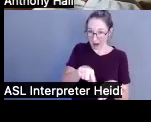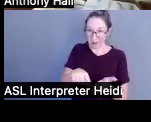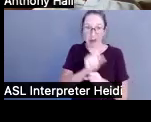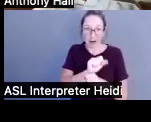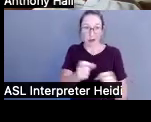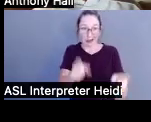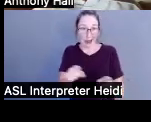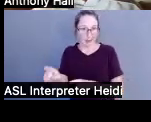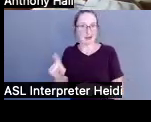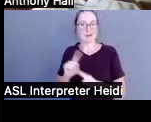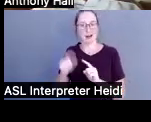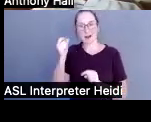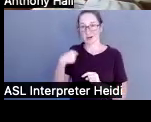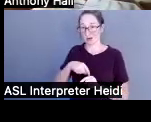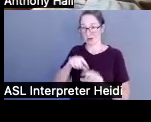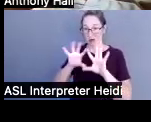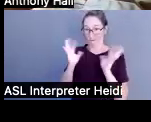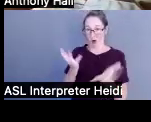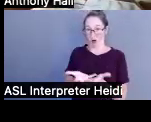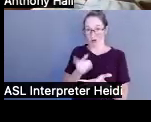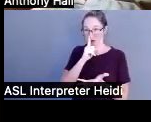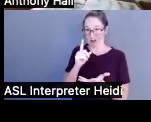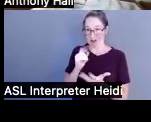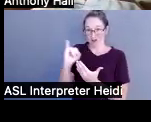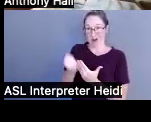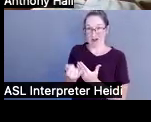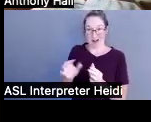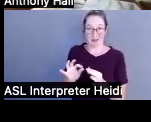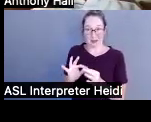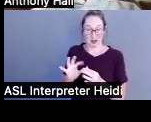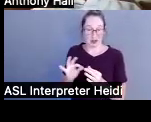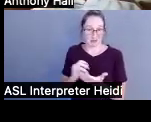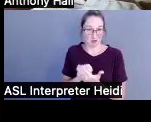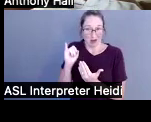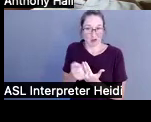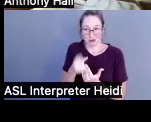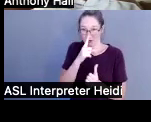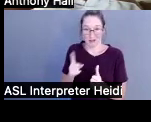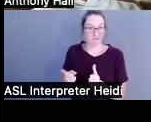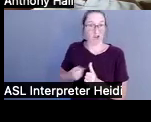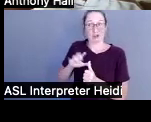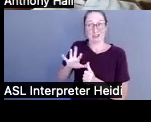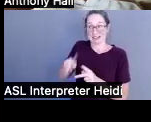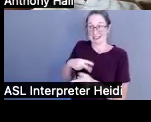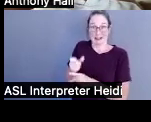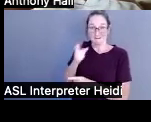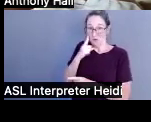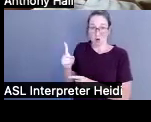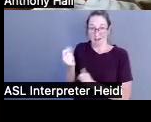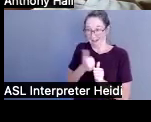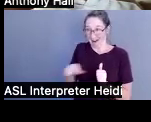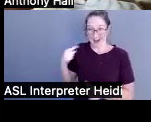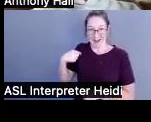But we overall, the project, like I said in itself, it was the first of its kind for any of us.